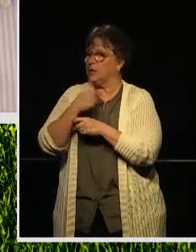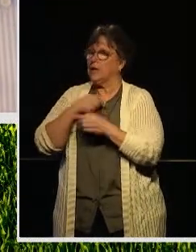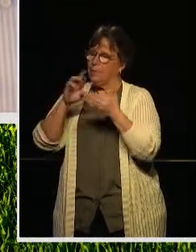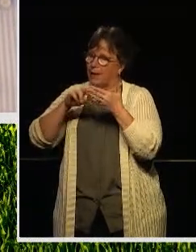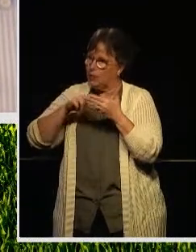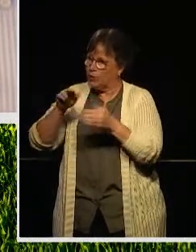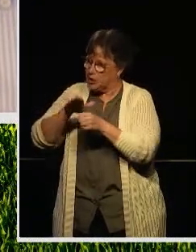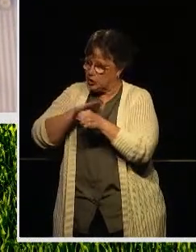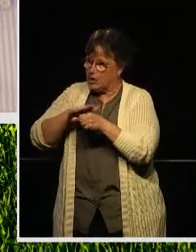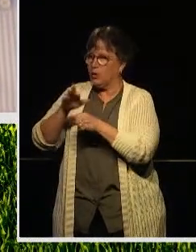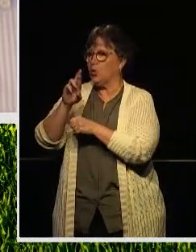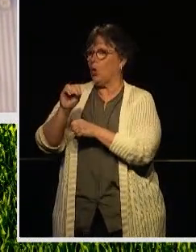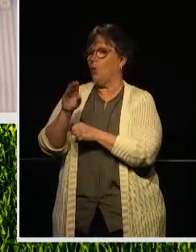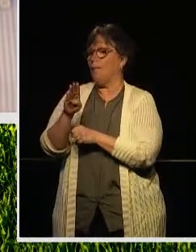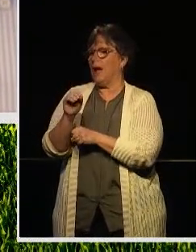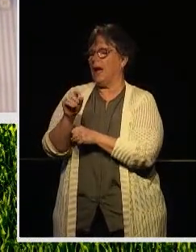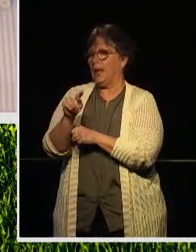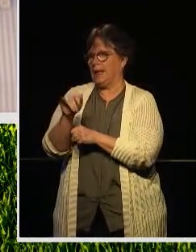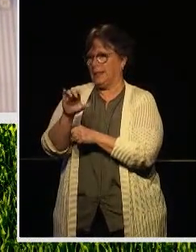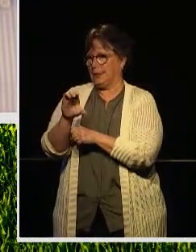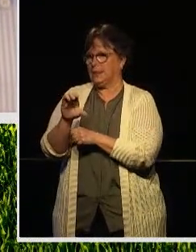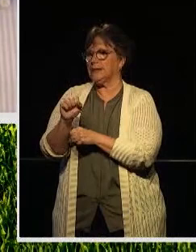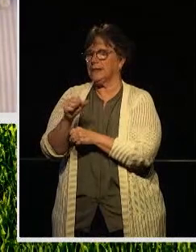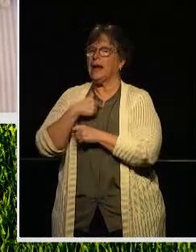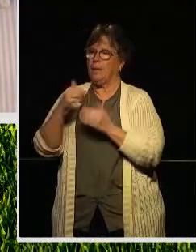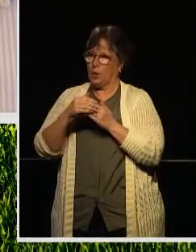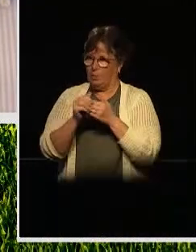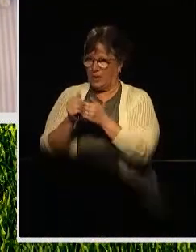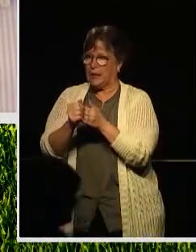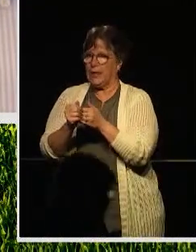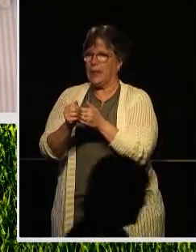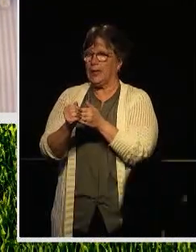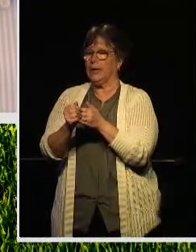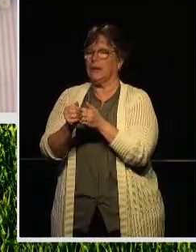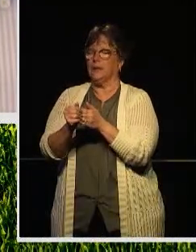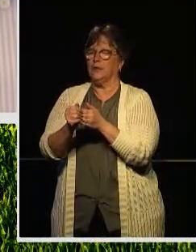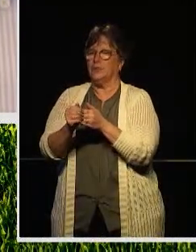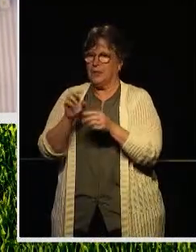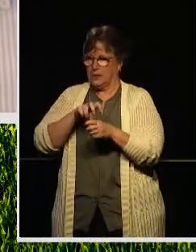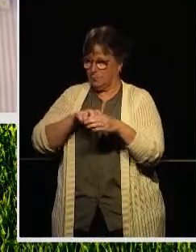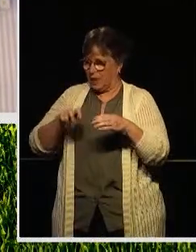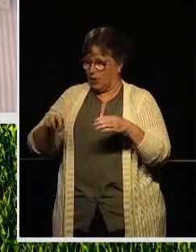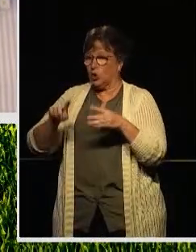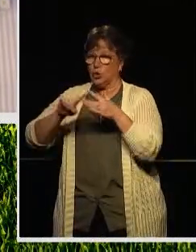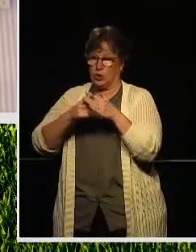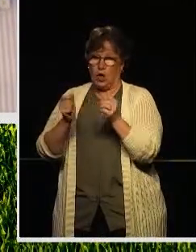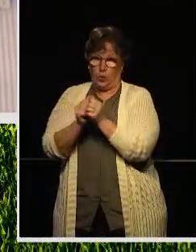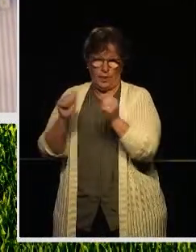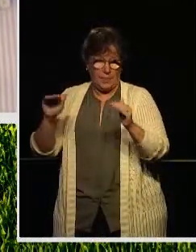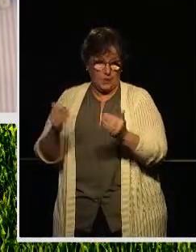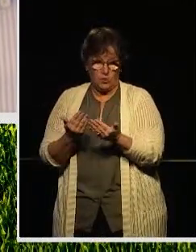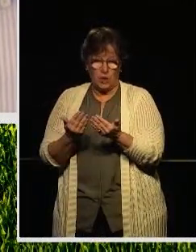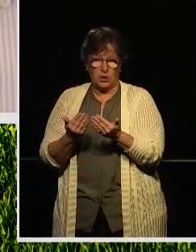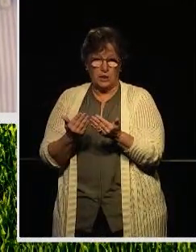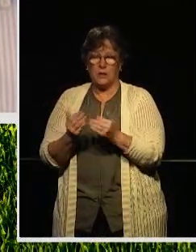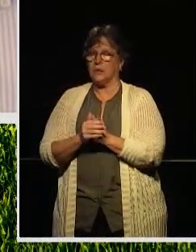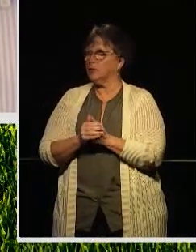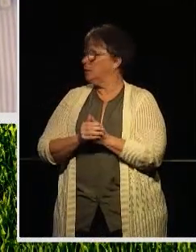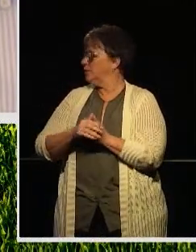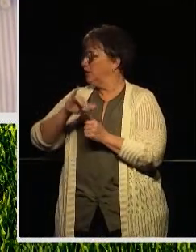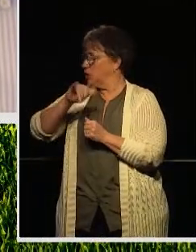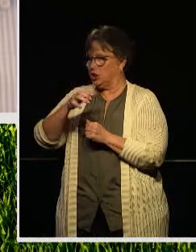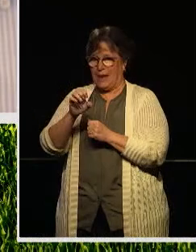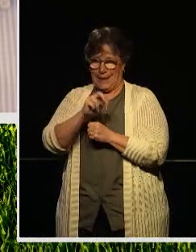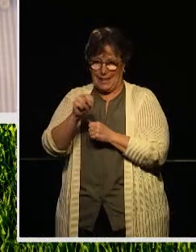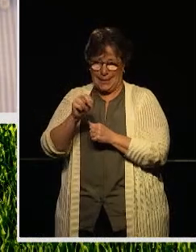is robotics, and I'm going to be moderating this panel. So we're going to start with some introductions. So I'm going to start with Jenny.